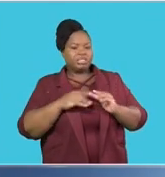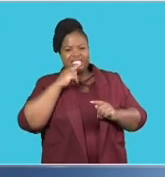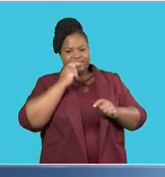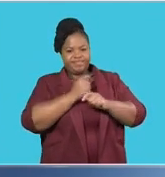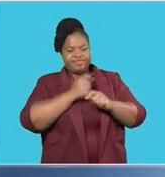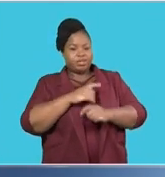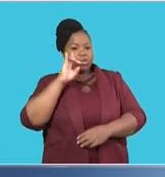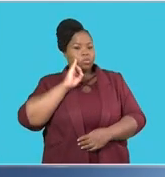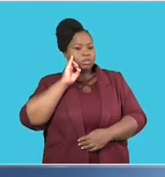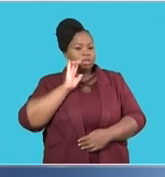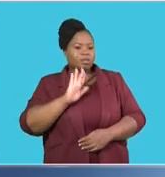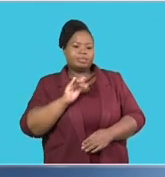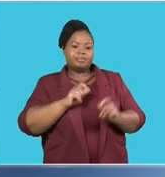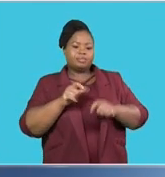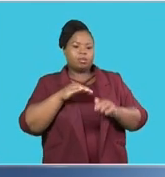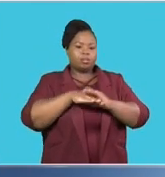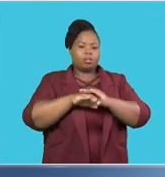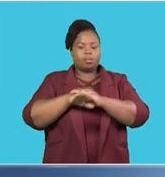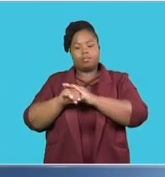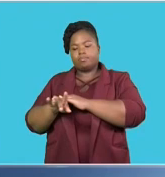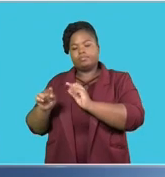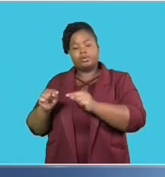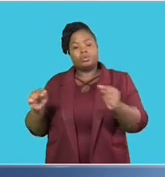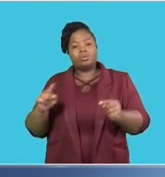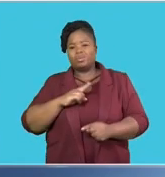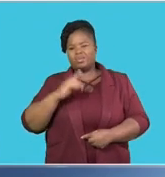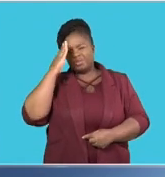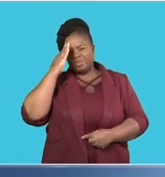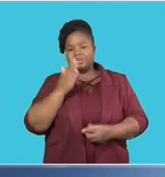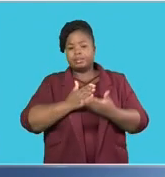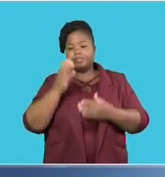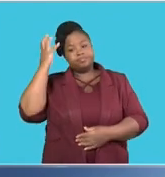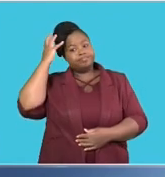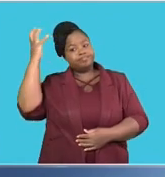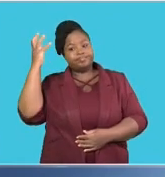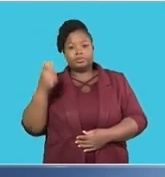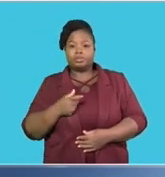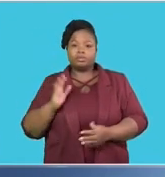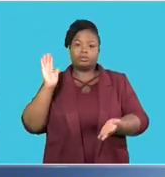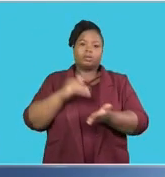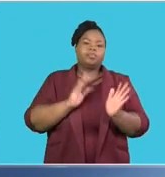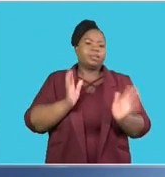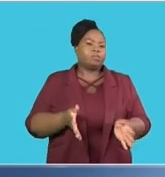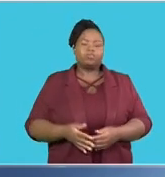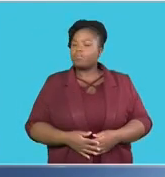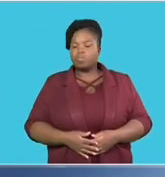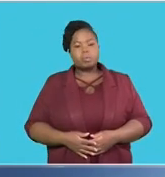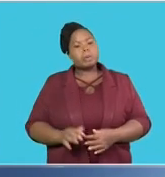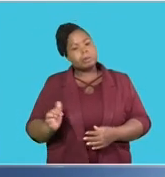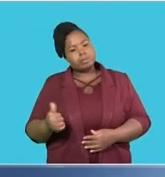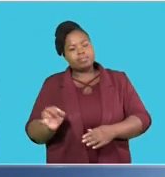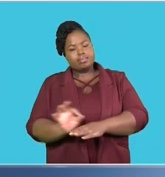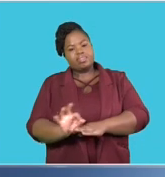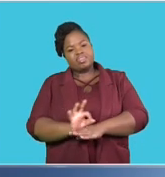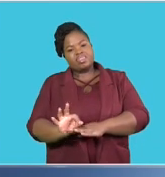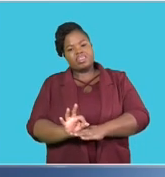la abantu bangakhona ukufinyelela khona because siyazi ukuthi abantu bamakhosi awuvele nje umane ufike kubo, so therefore siyasa